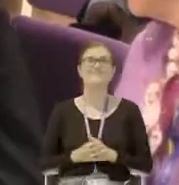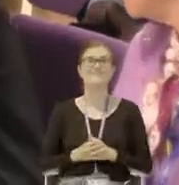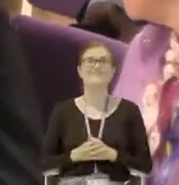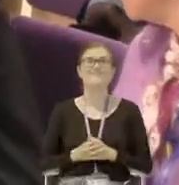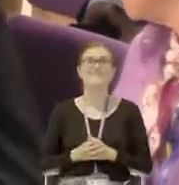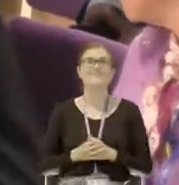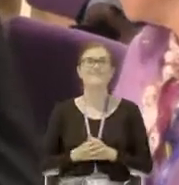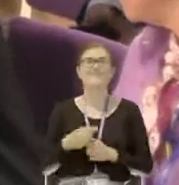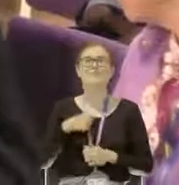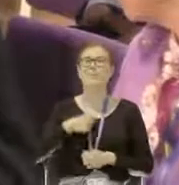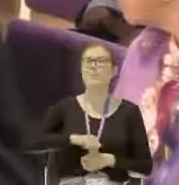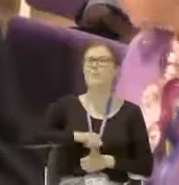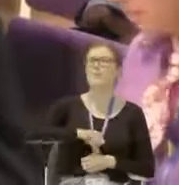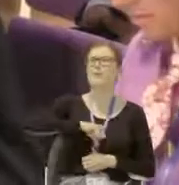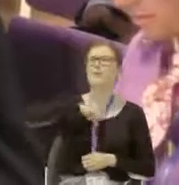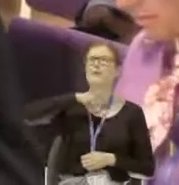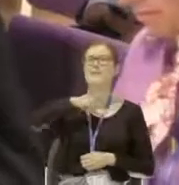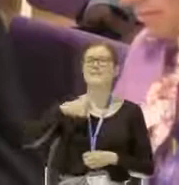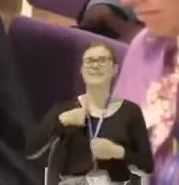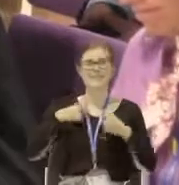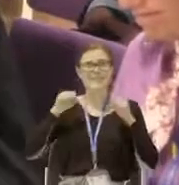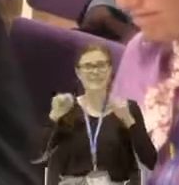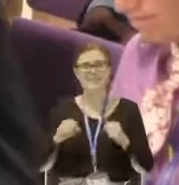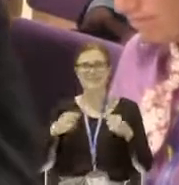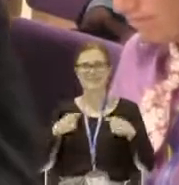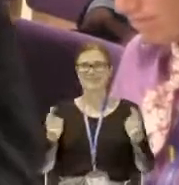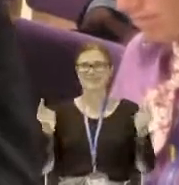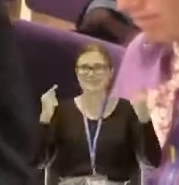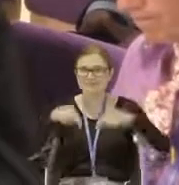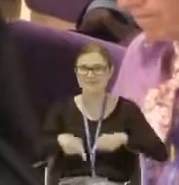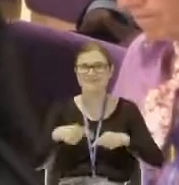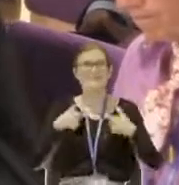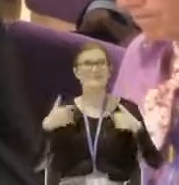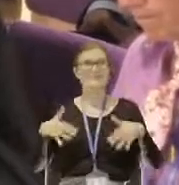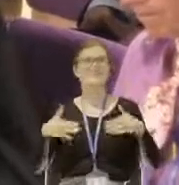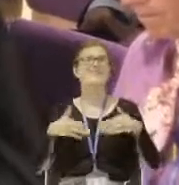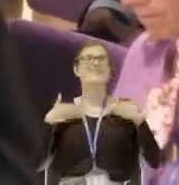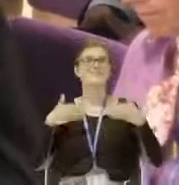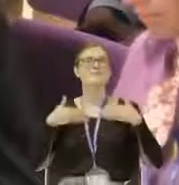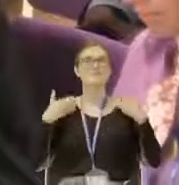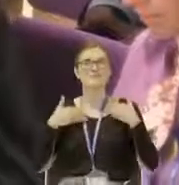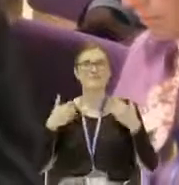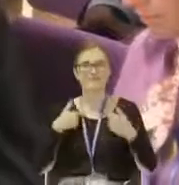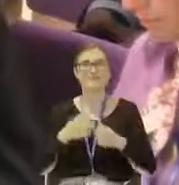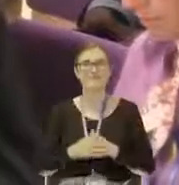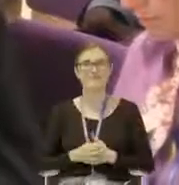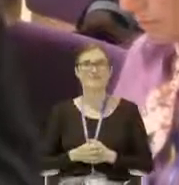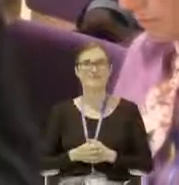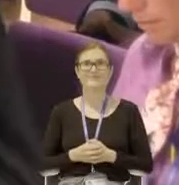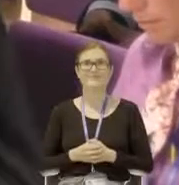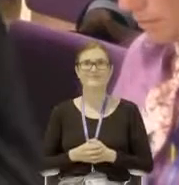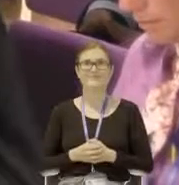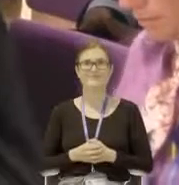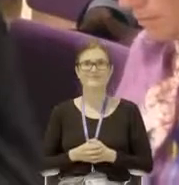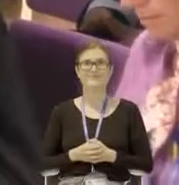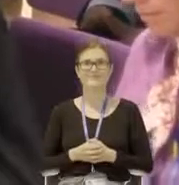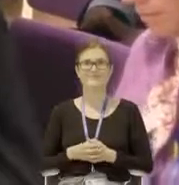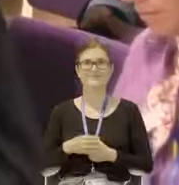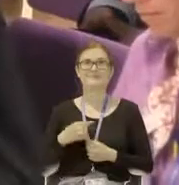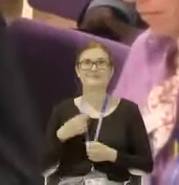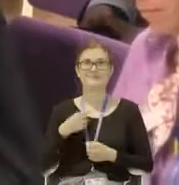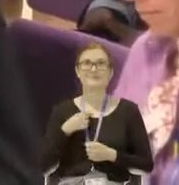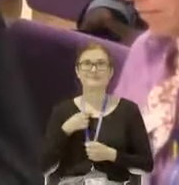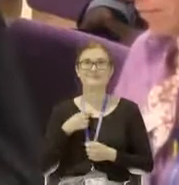here with you in WOOF 11 and being a voice, an only voice for Afghanistan